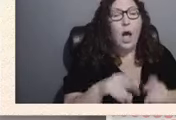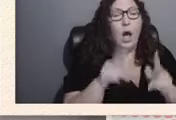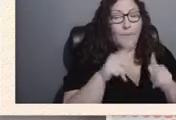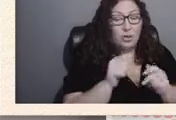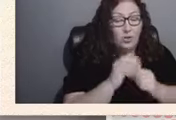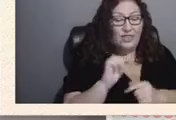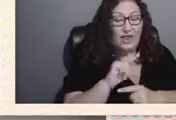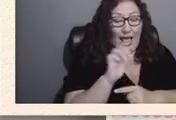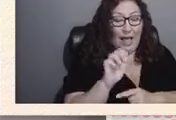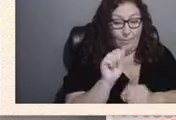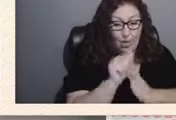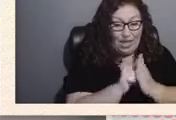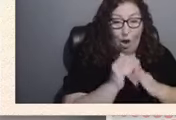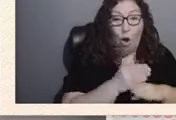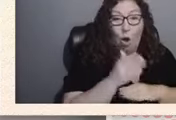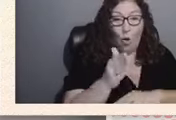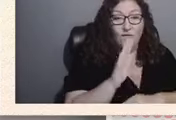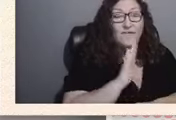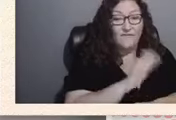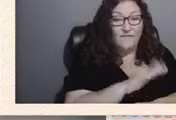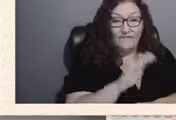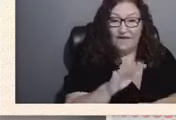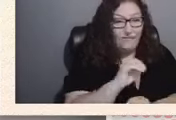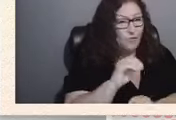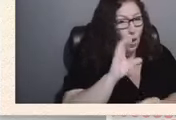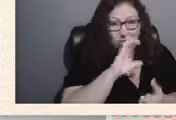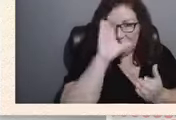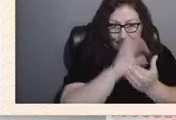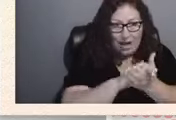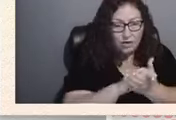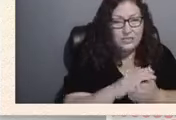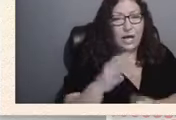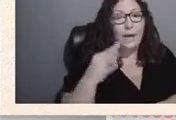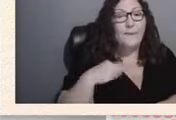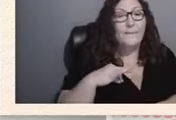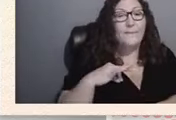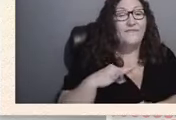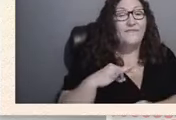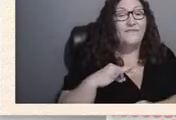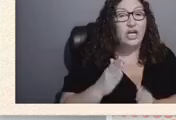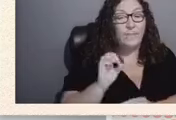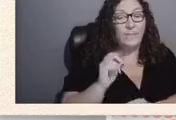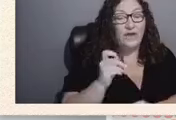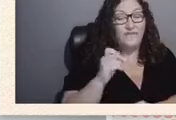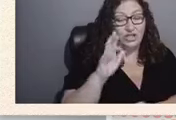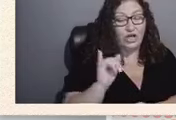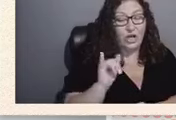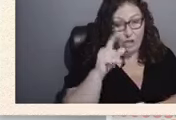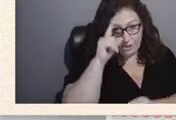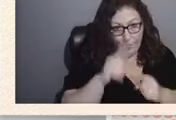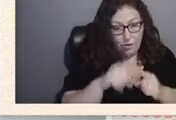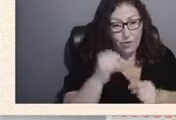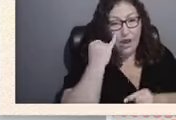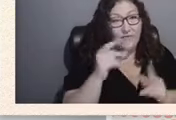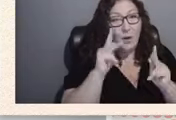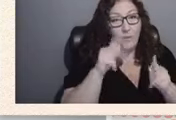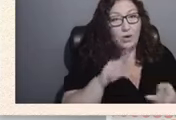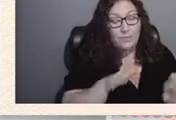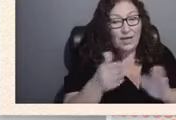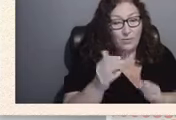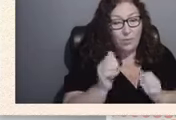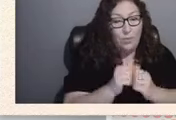over 55, no spouse, beneficiary is the brother. If the person passes away, would the Florida Medicaid